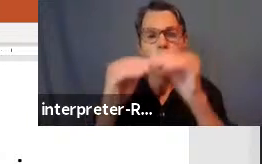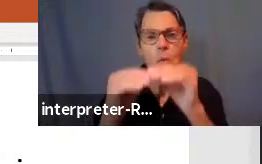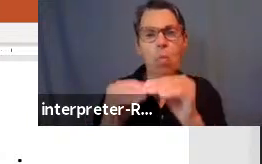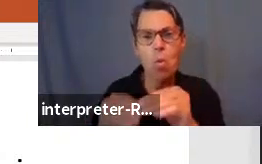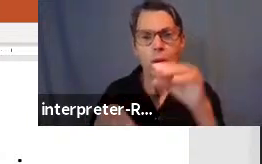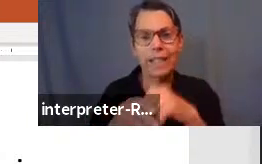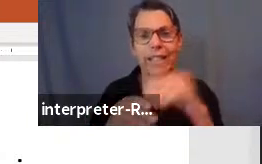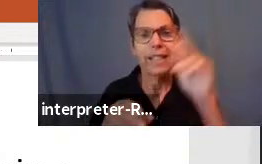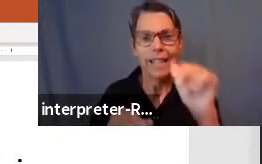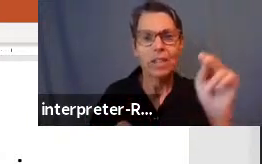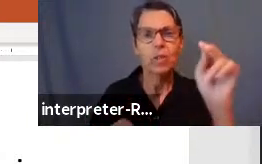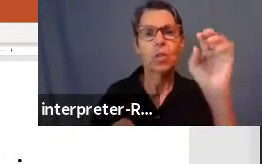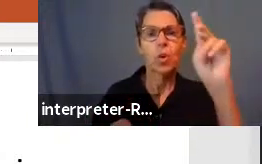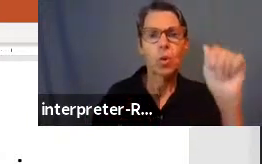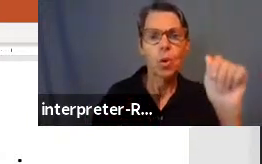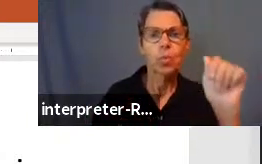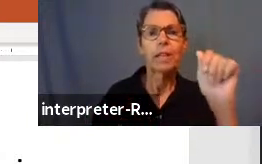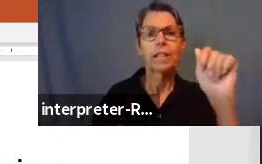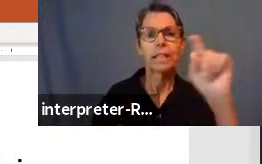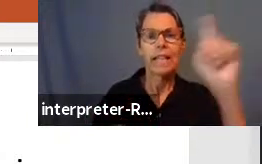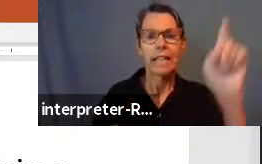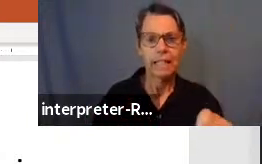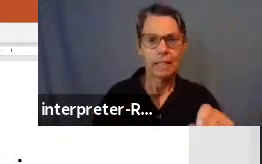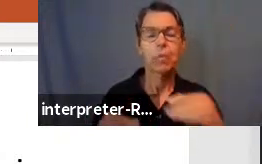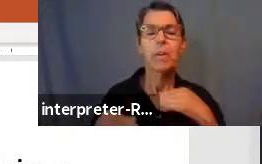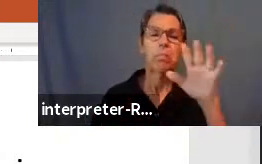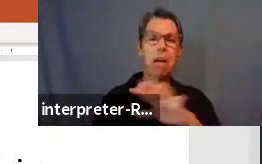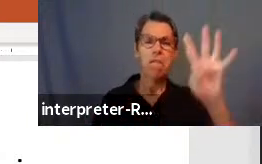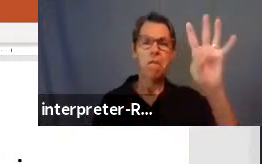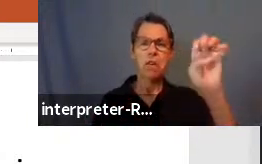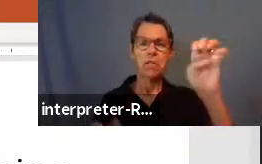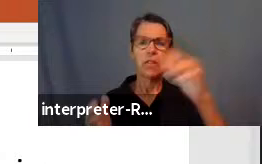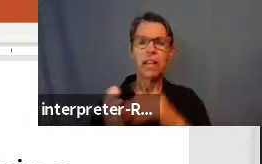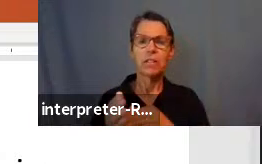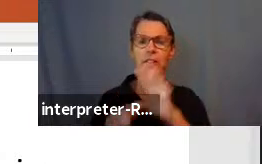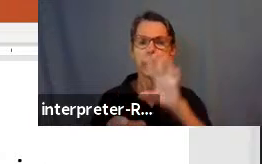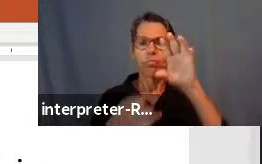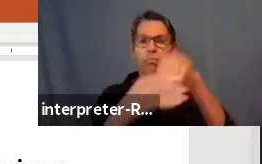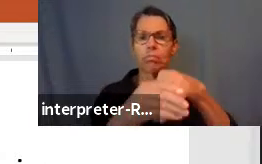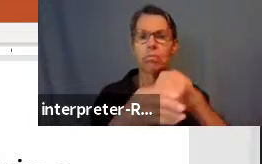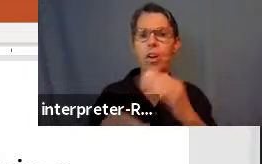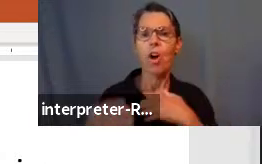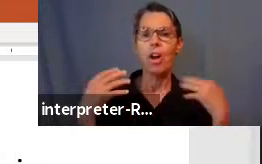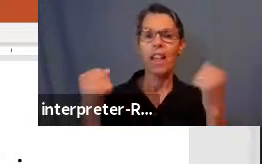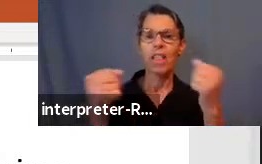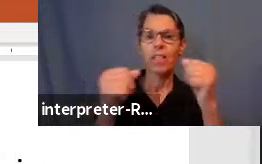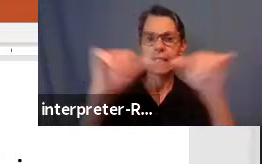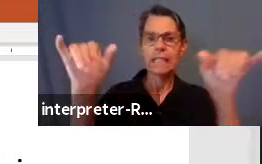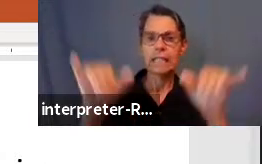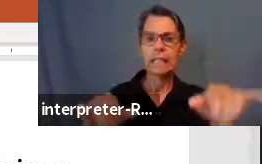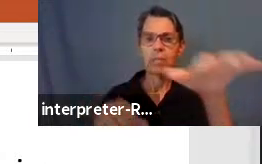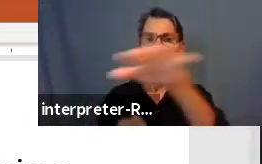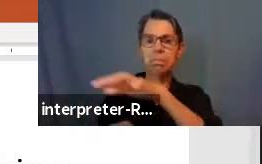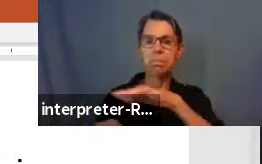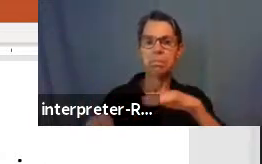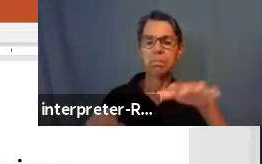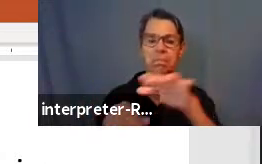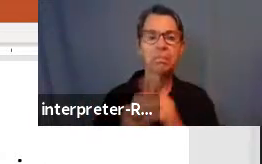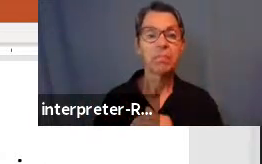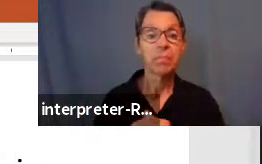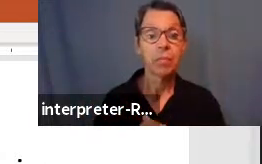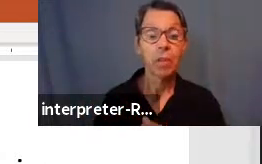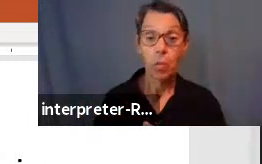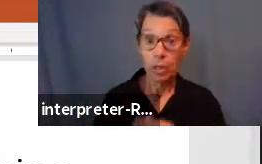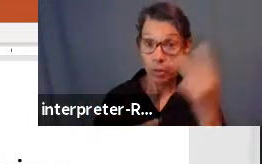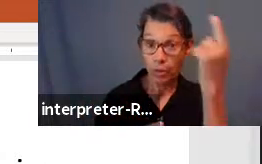but we have about 400,000 that actually utilize our health systems throughout those facilities. So when you look at the Oklahoma City